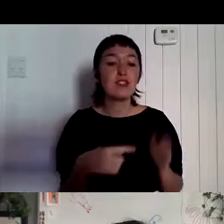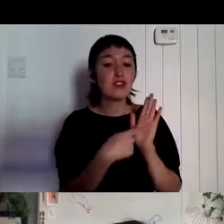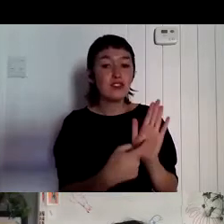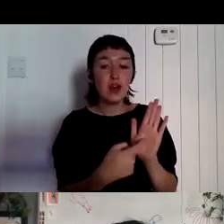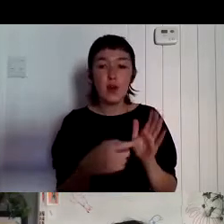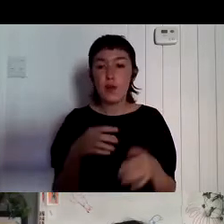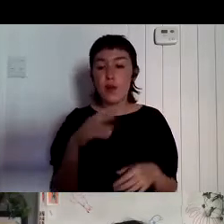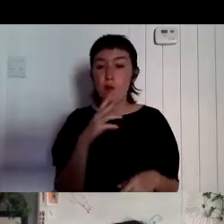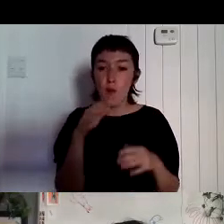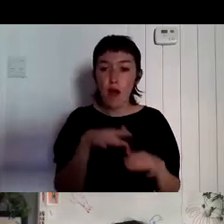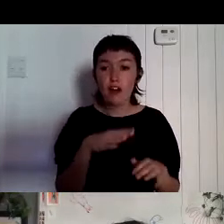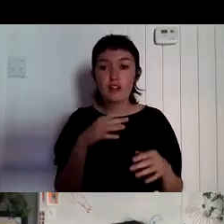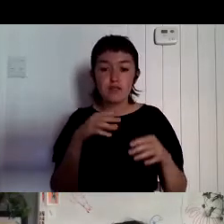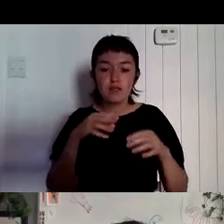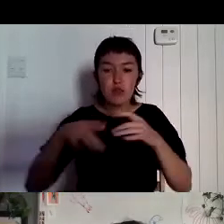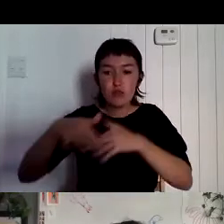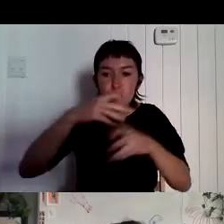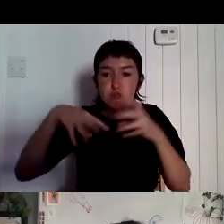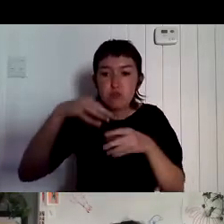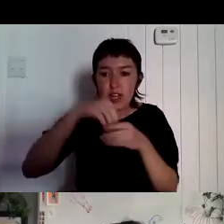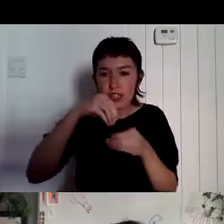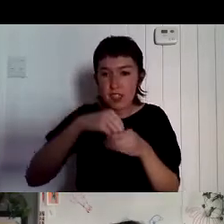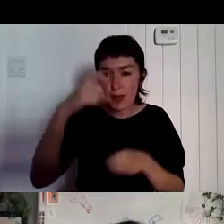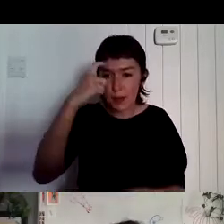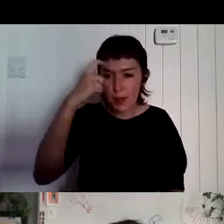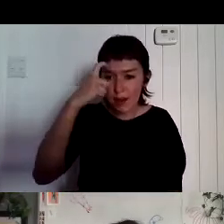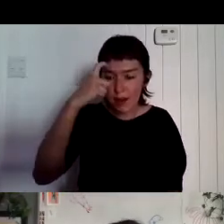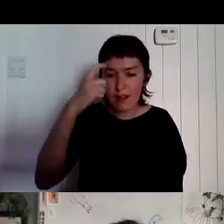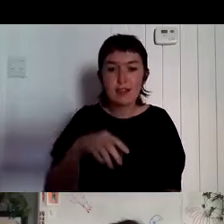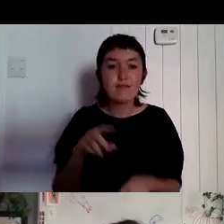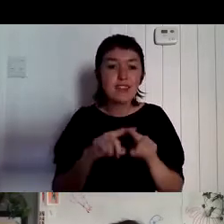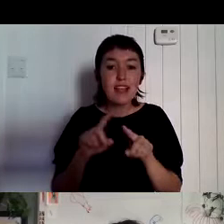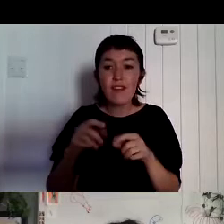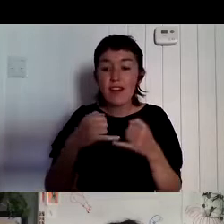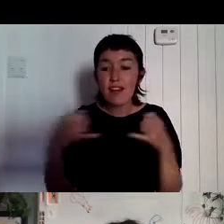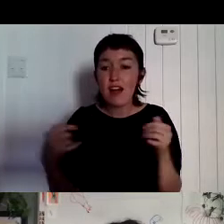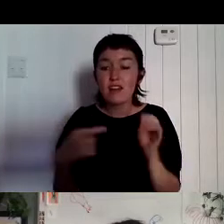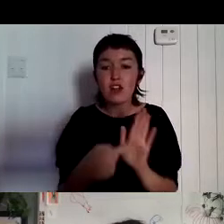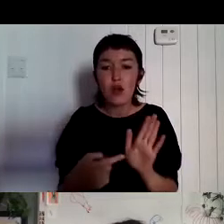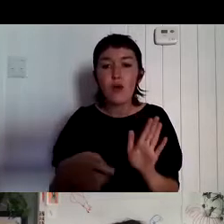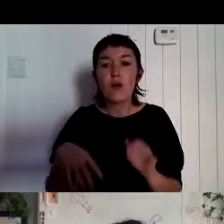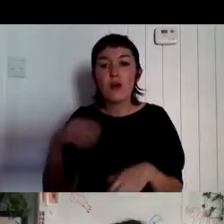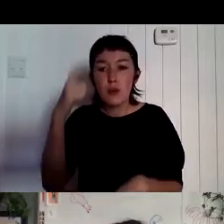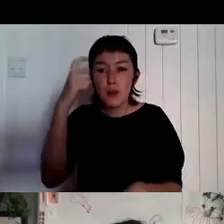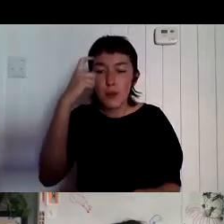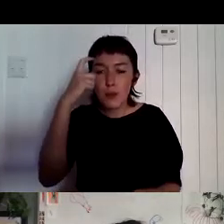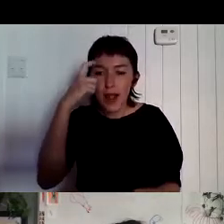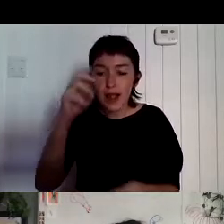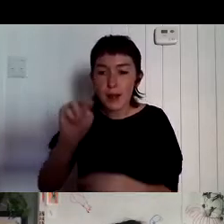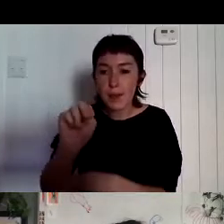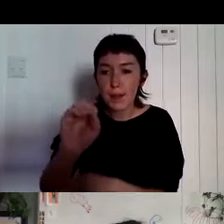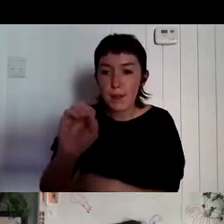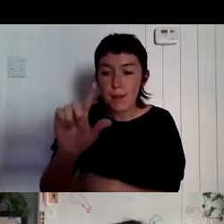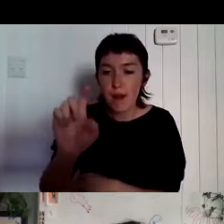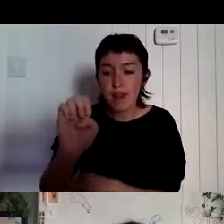schematic here with these little lines that represent a water molecule kind of bouncing around. And the way that the water bounces around lets